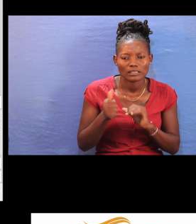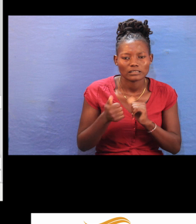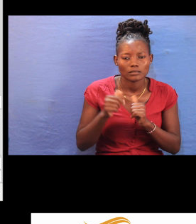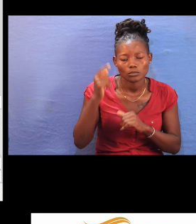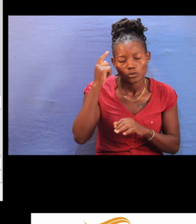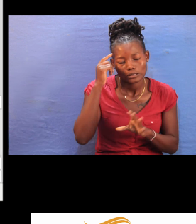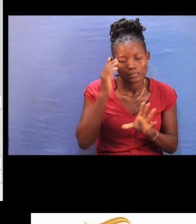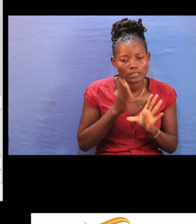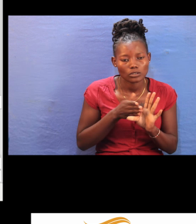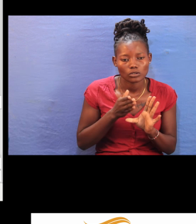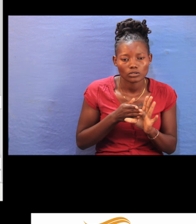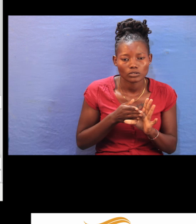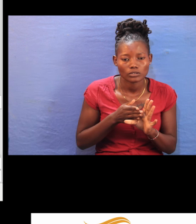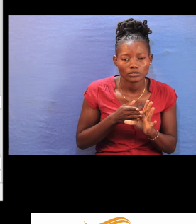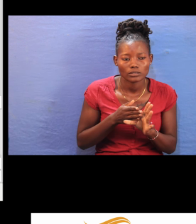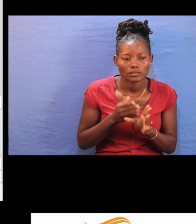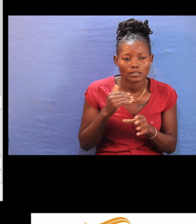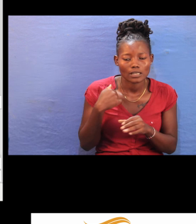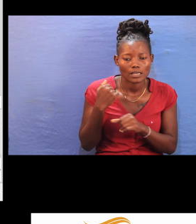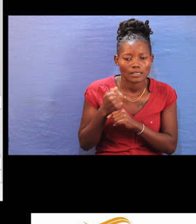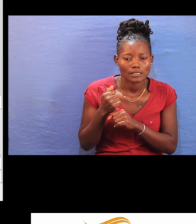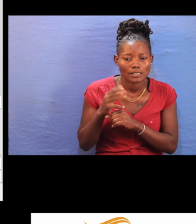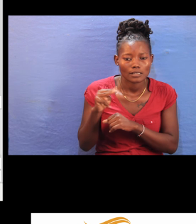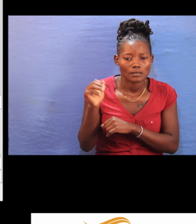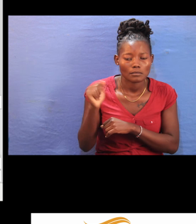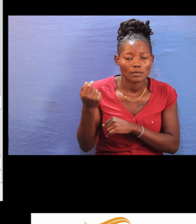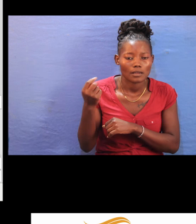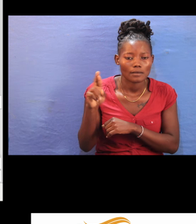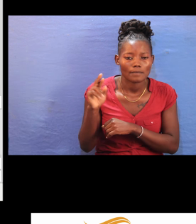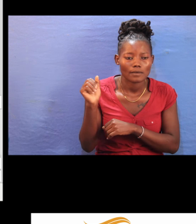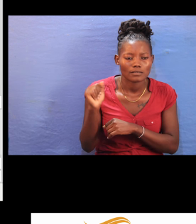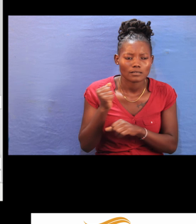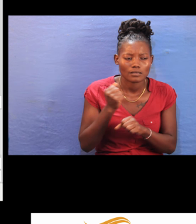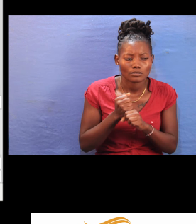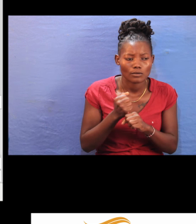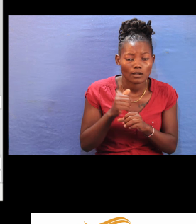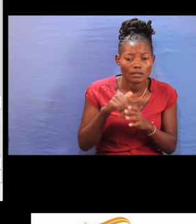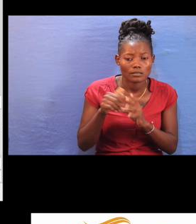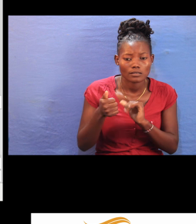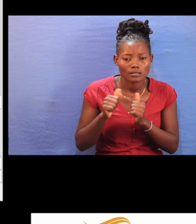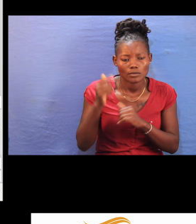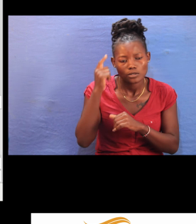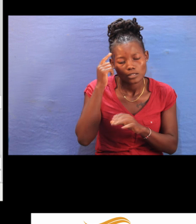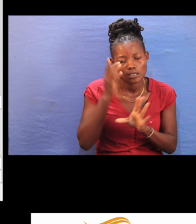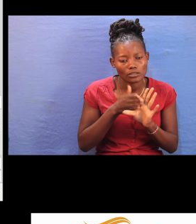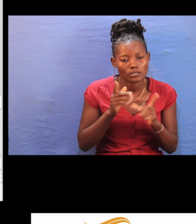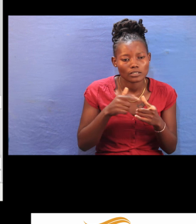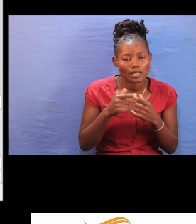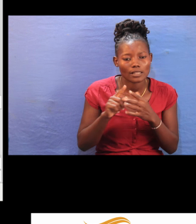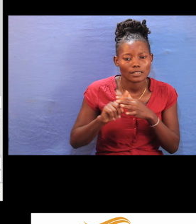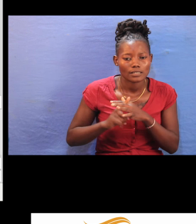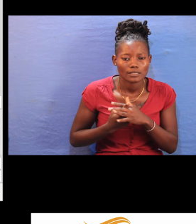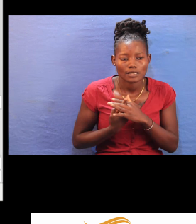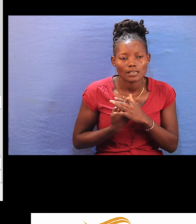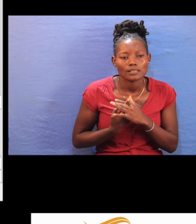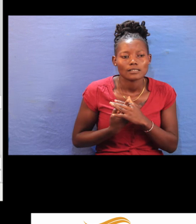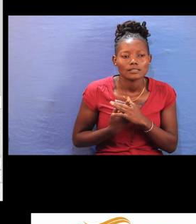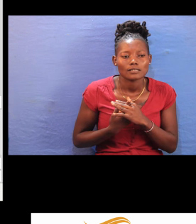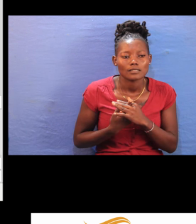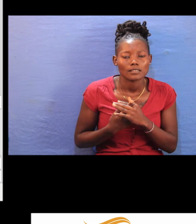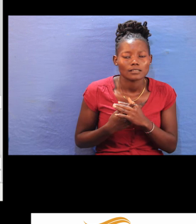I did my master's work in sports psychology, and I started on my doctorate in the area of